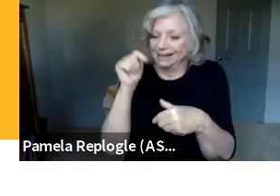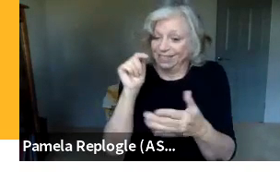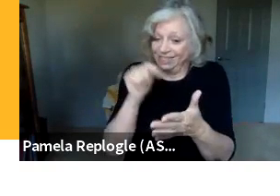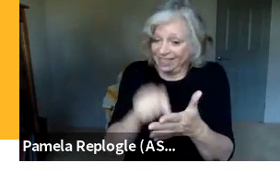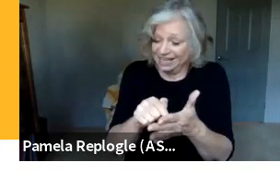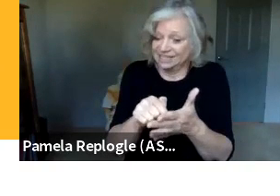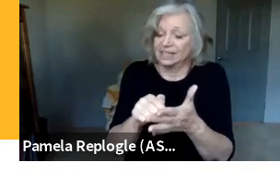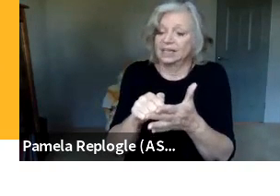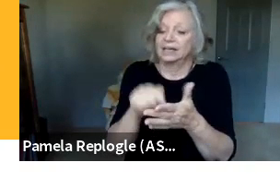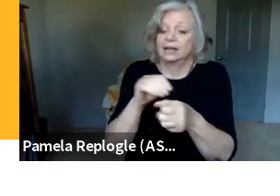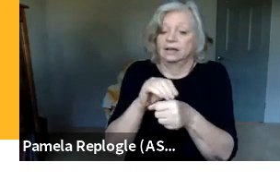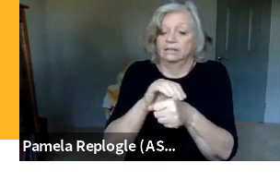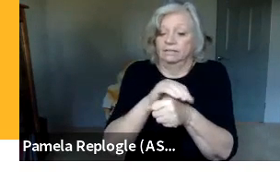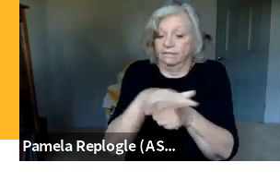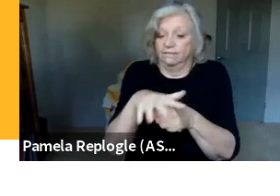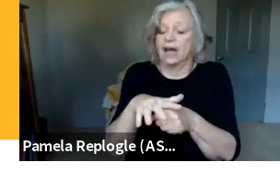When